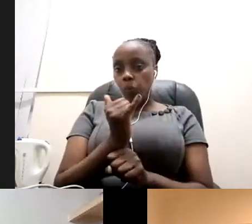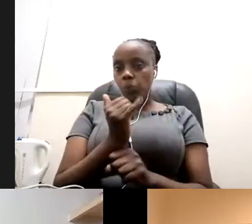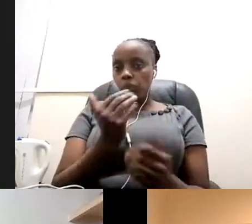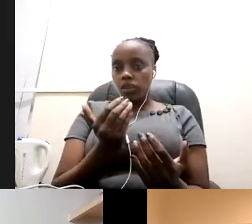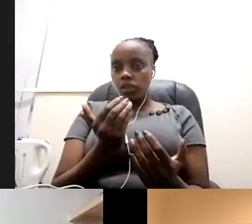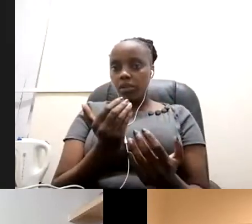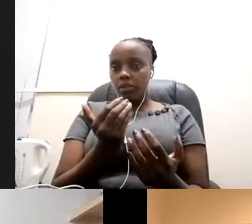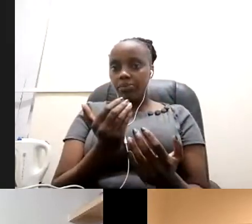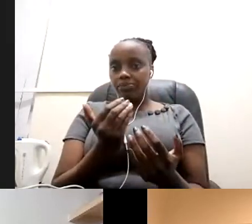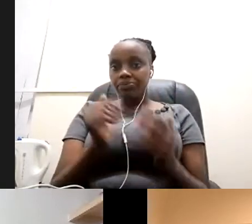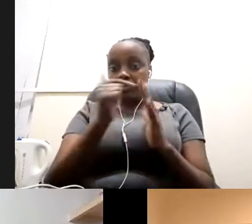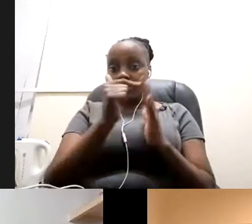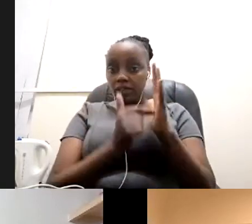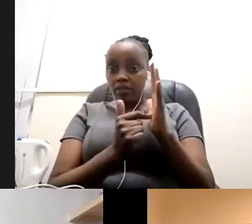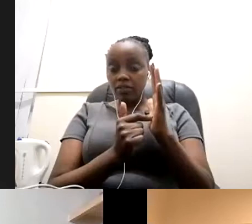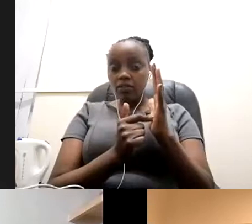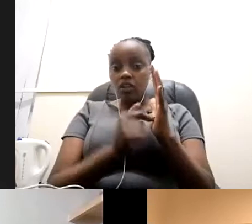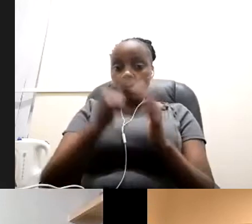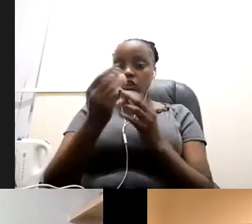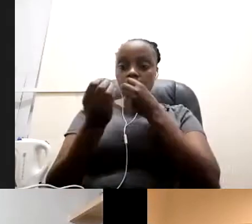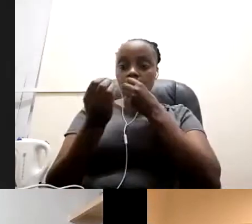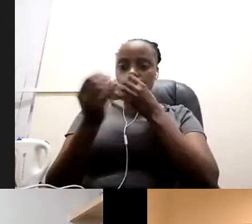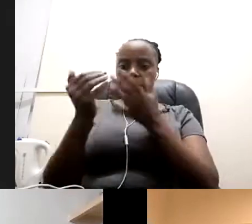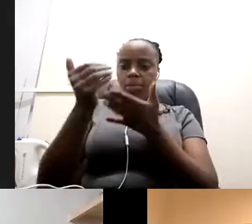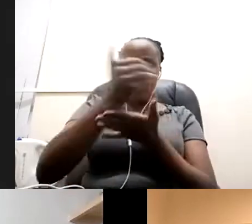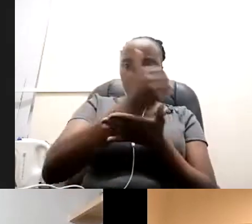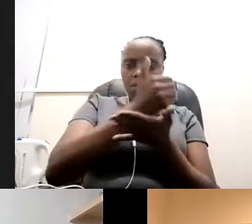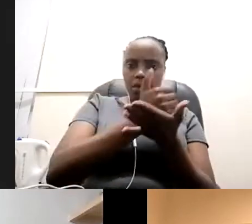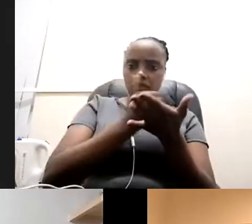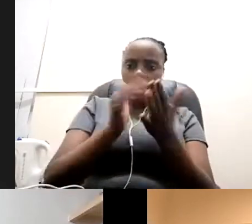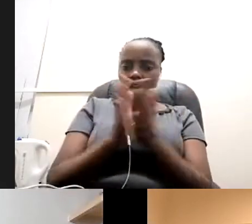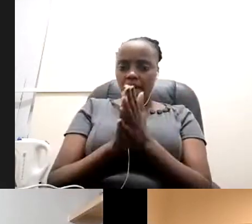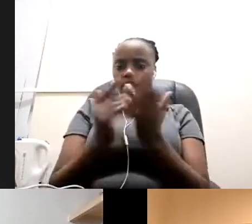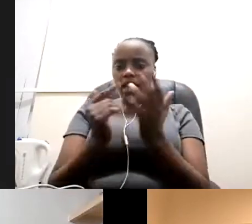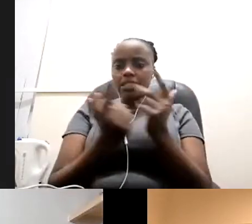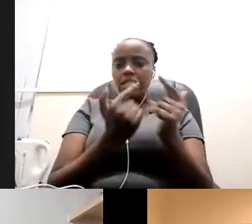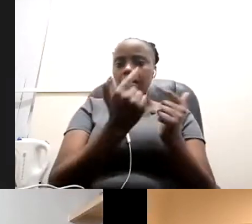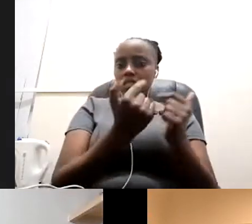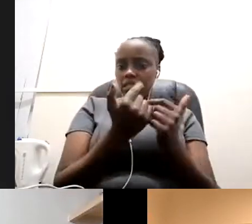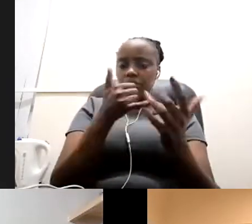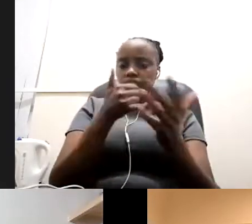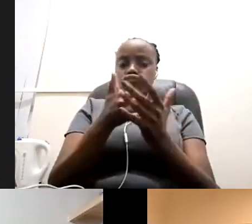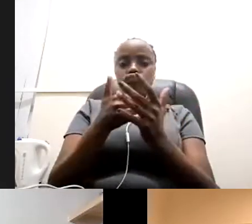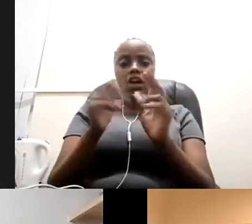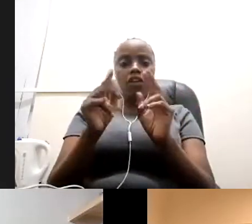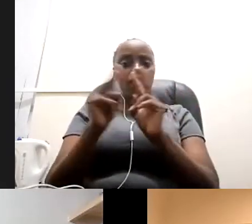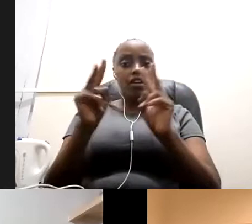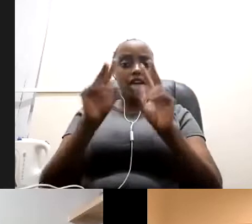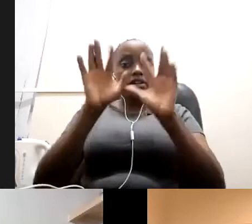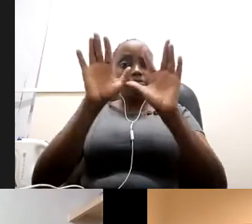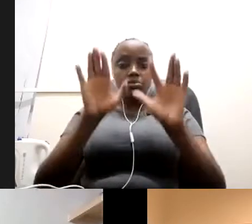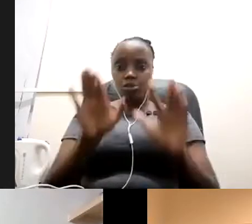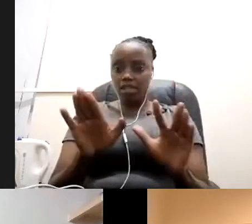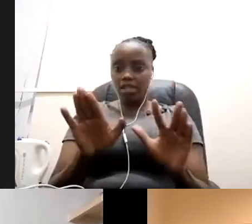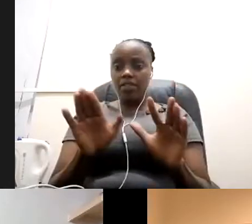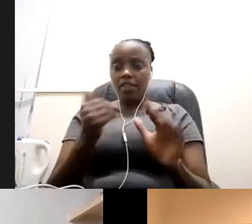principal aspect of data collection and statistics, because it's very important, the disaggregated